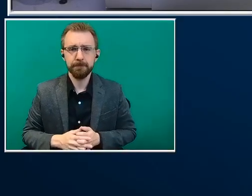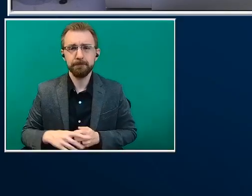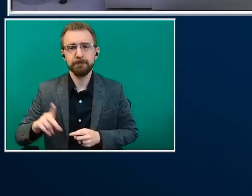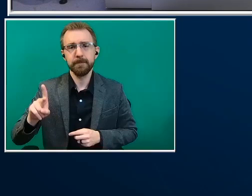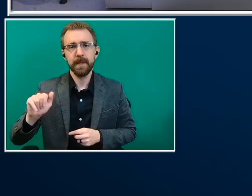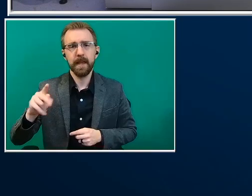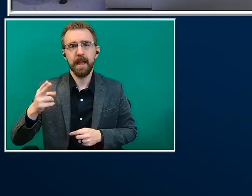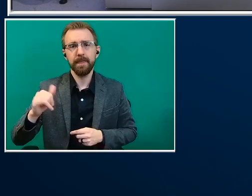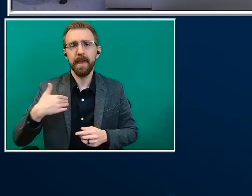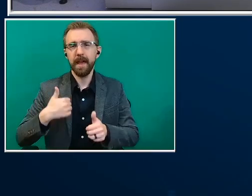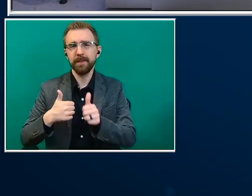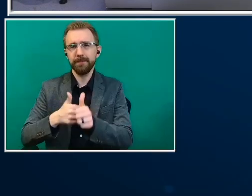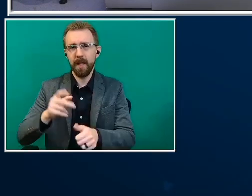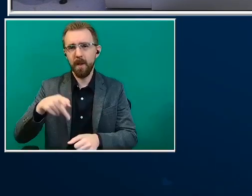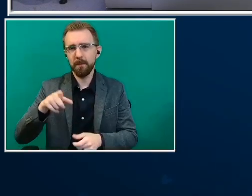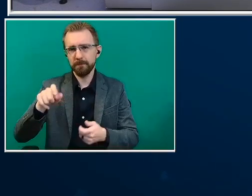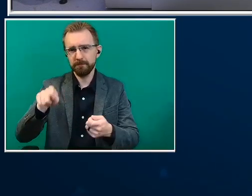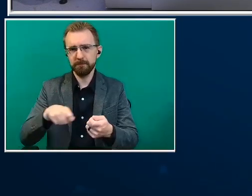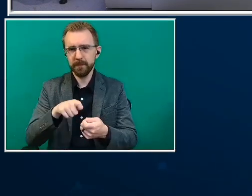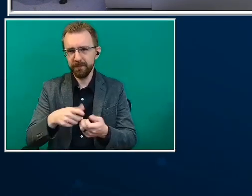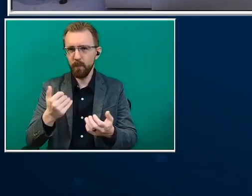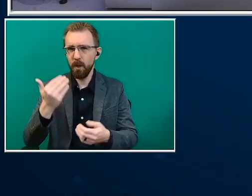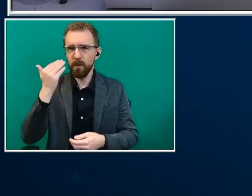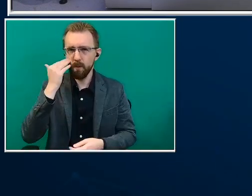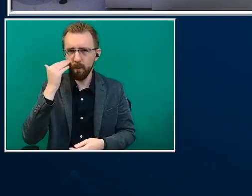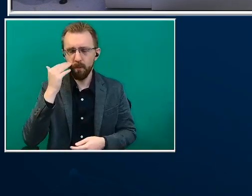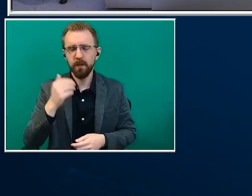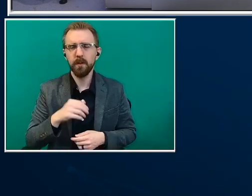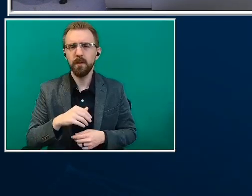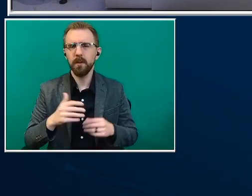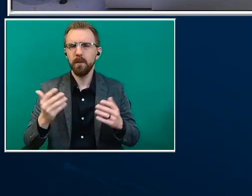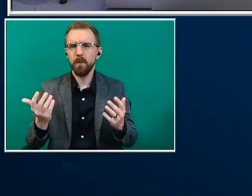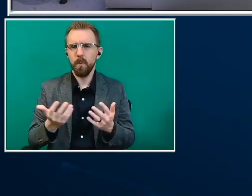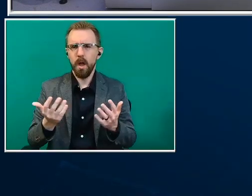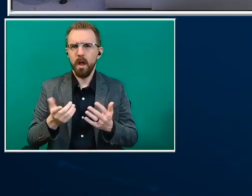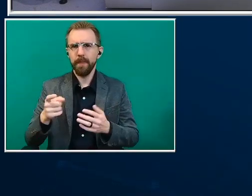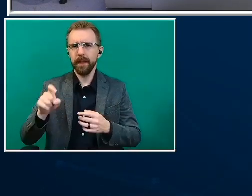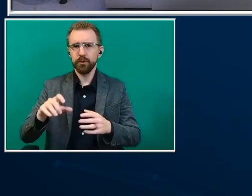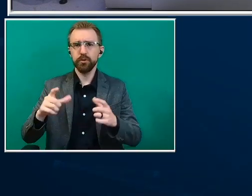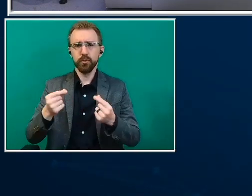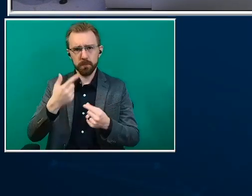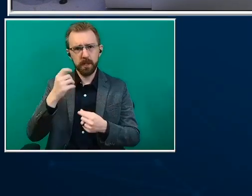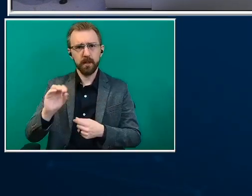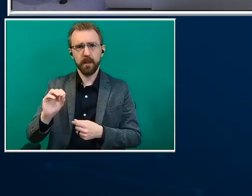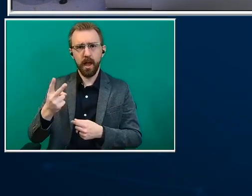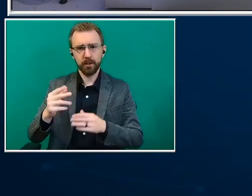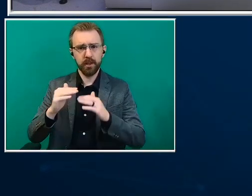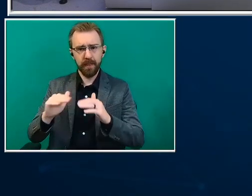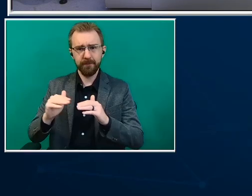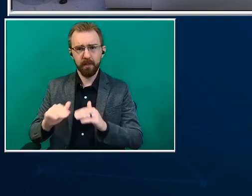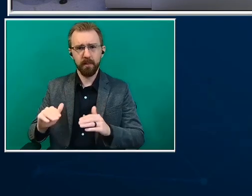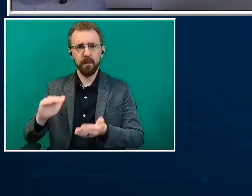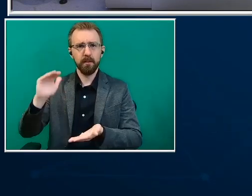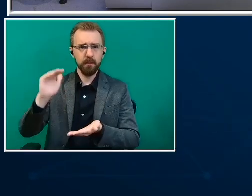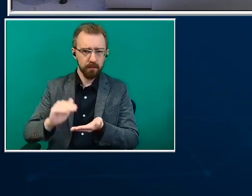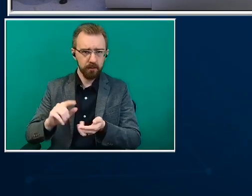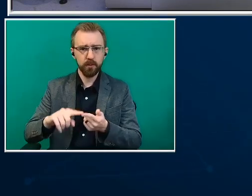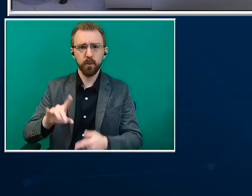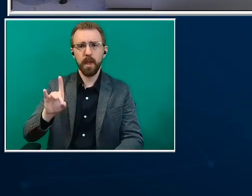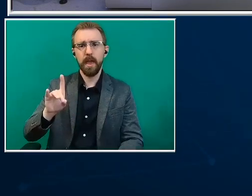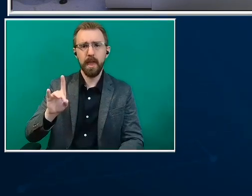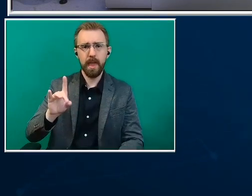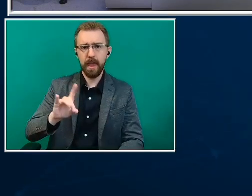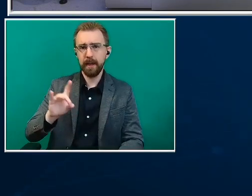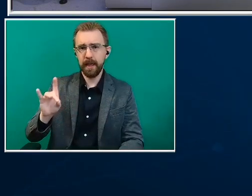She specifically wants to know what they should do because the oxygen levels are going down to 88 to 87%